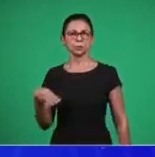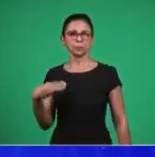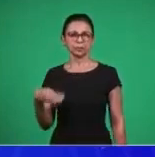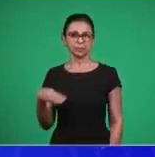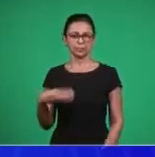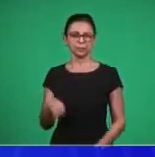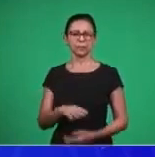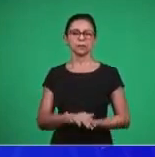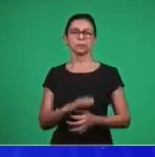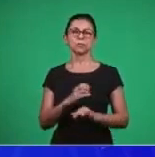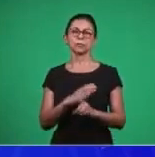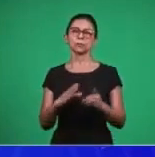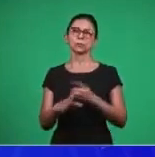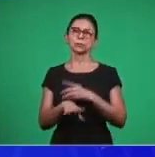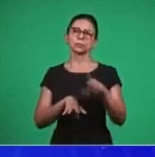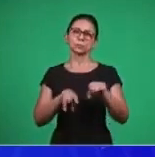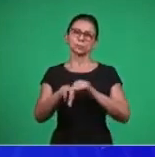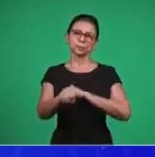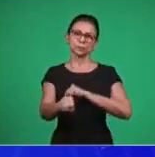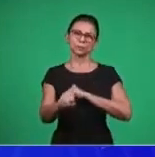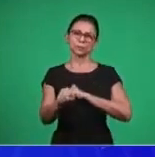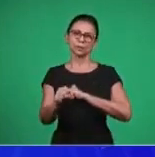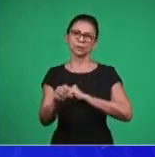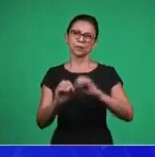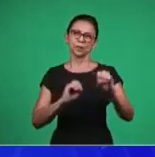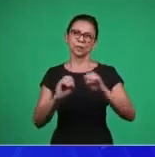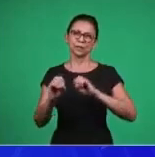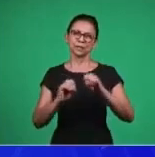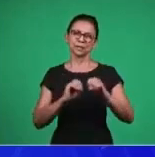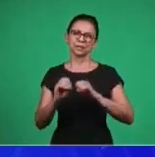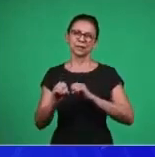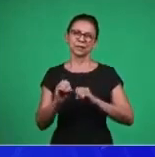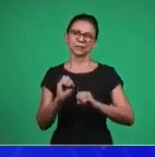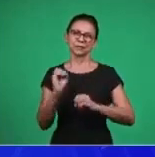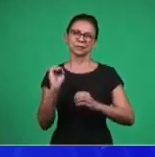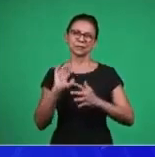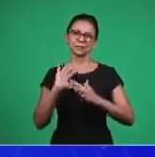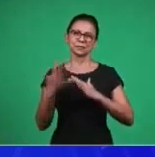have in Novage a class of graduation